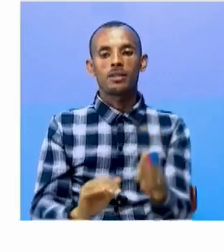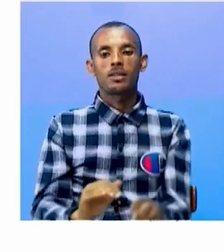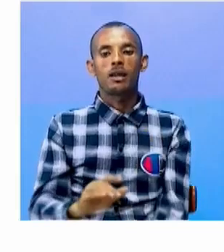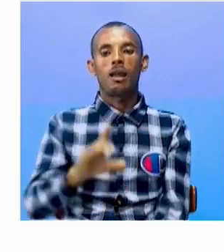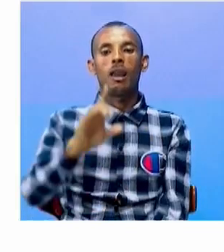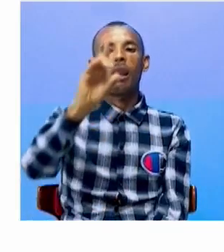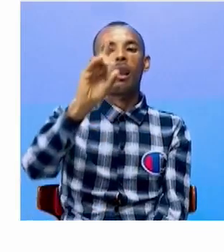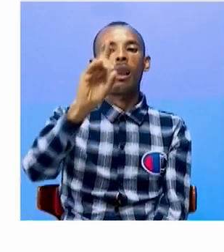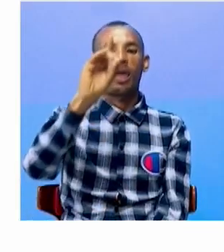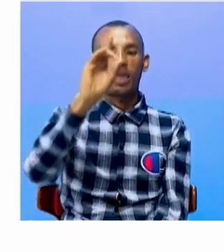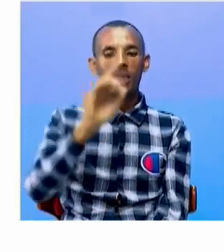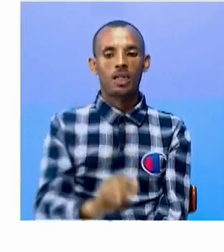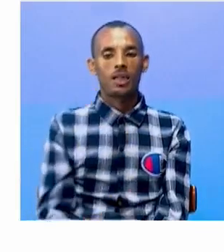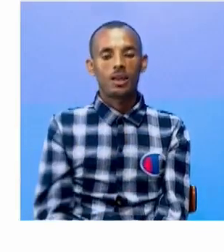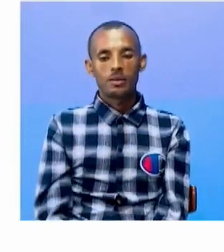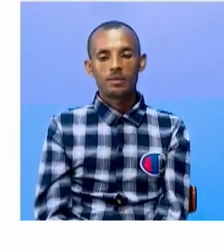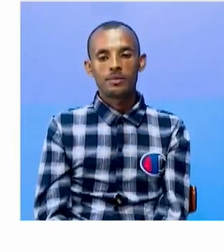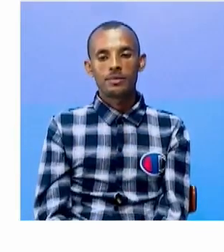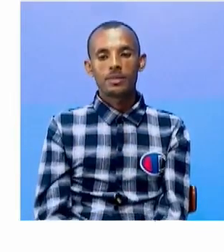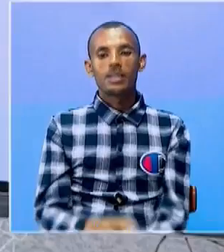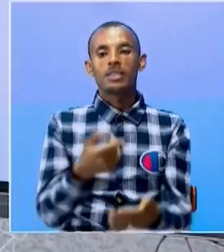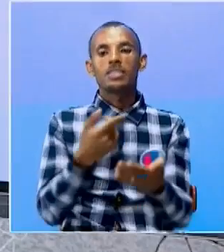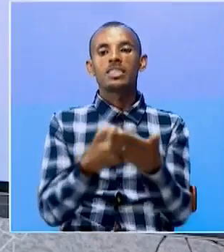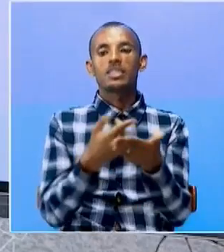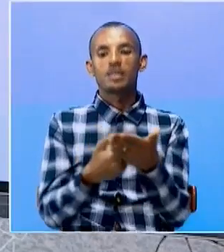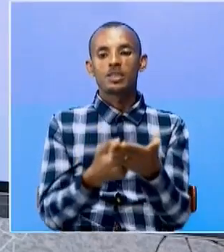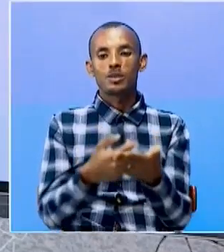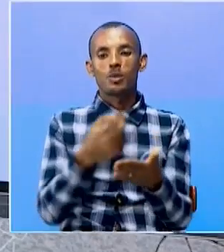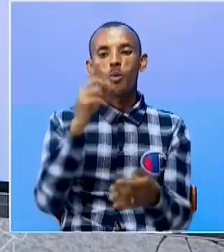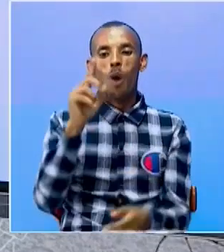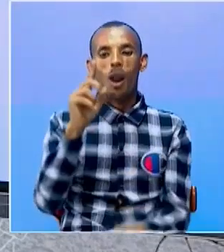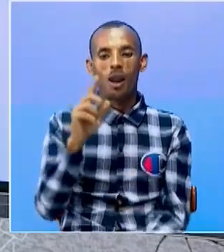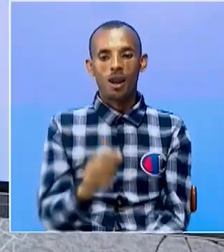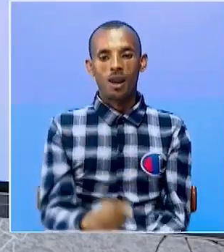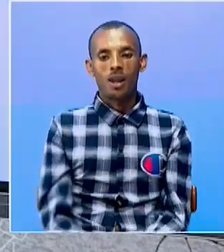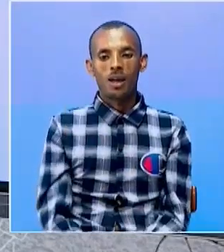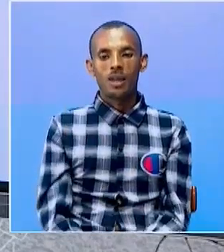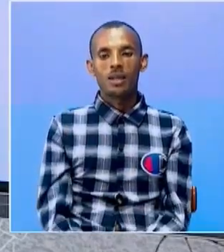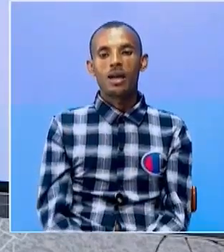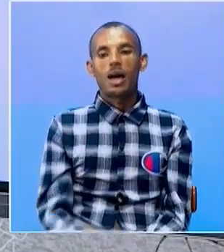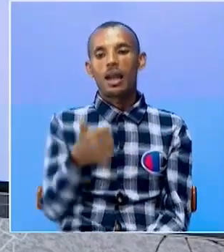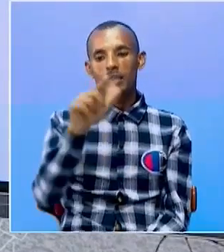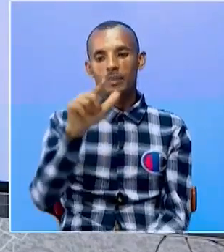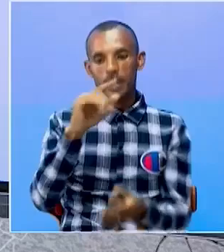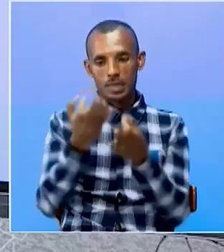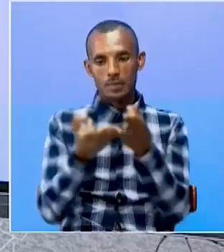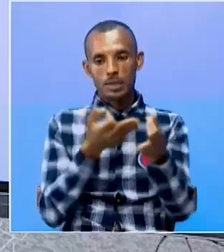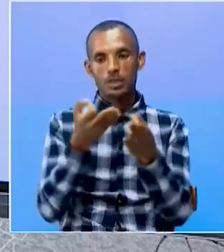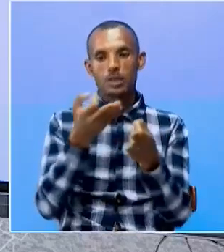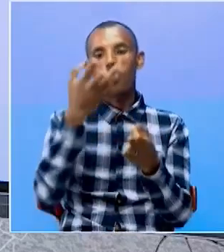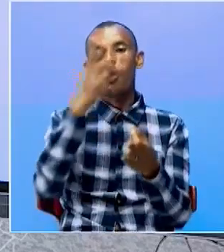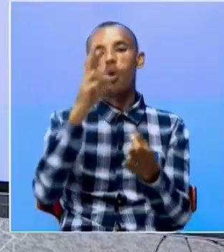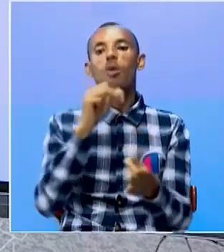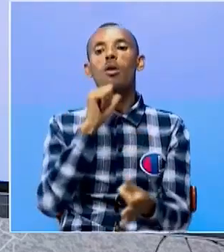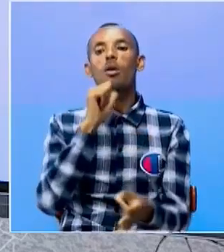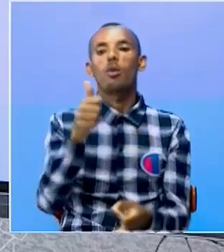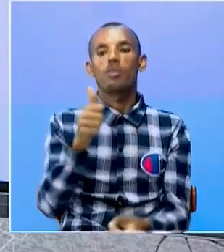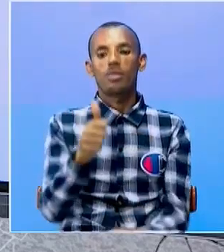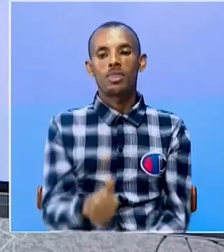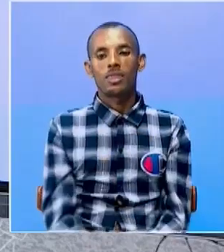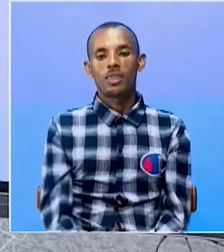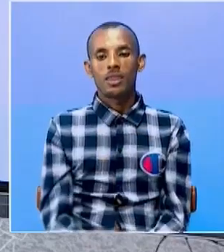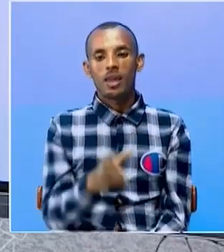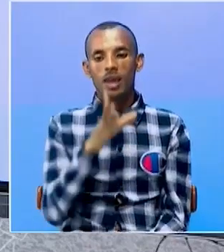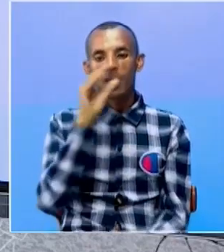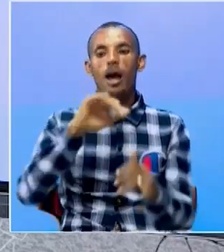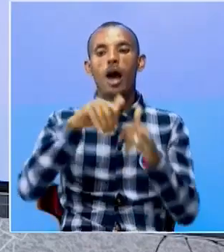d. Is this one an algebraic expression or not? And